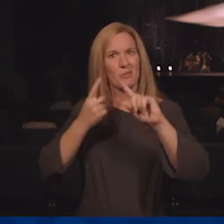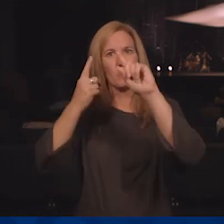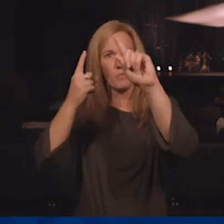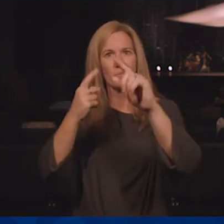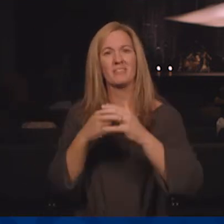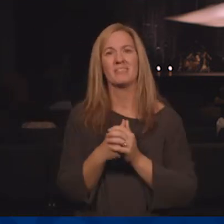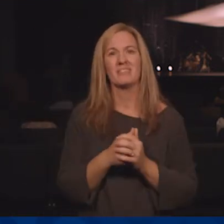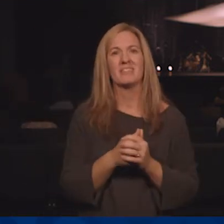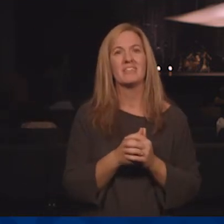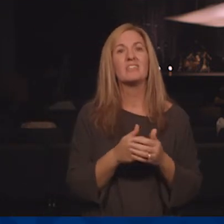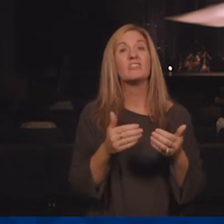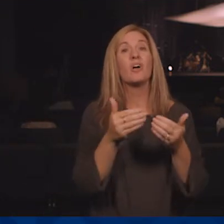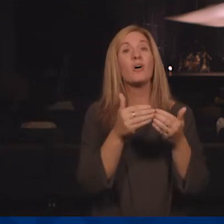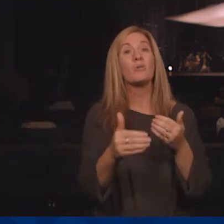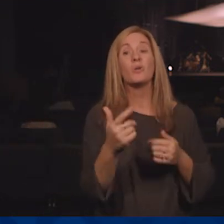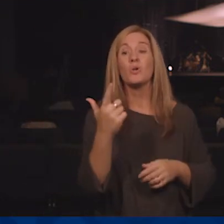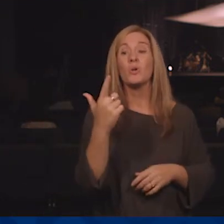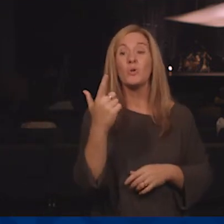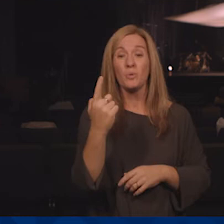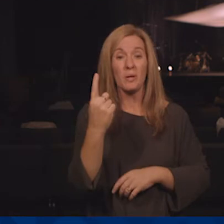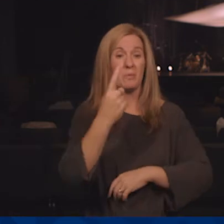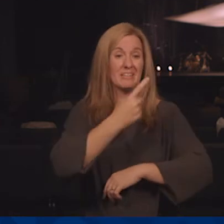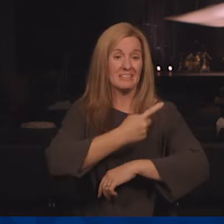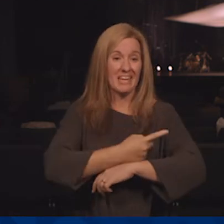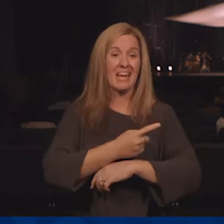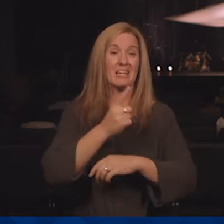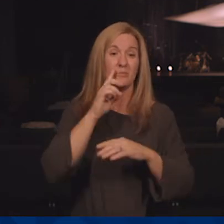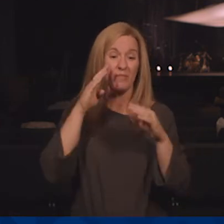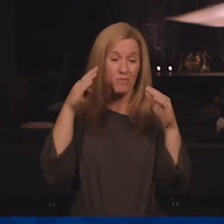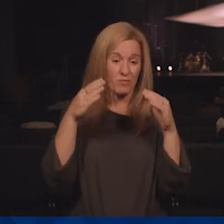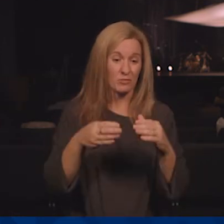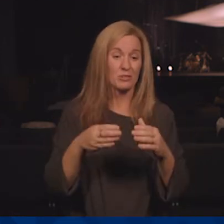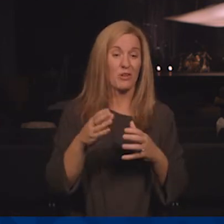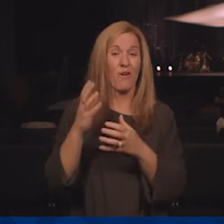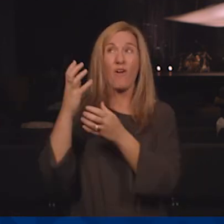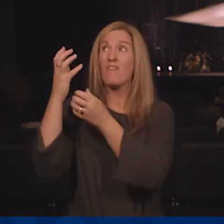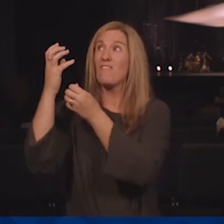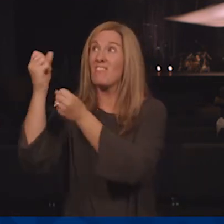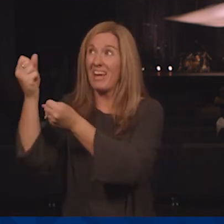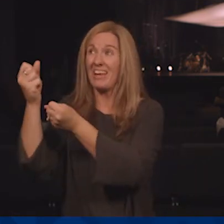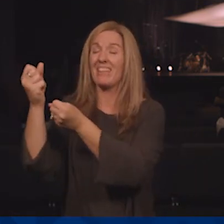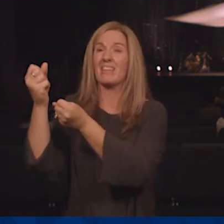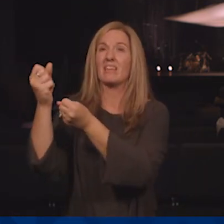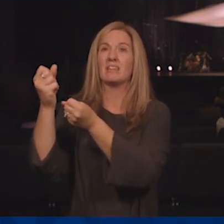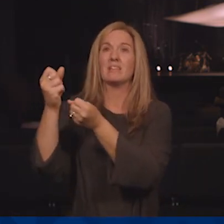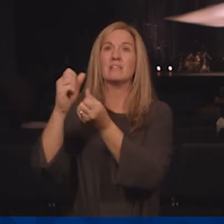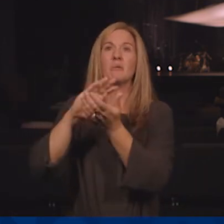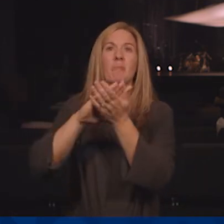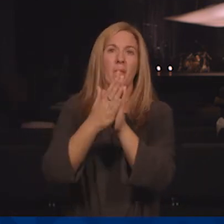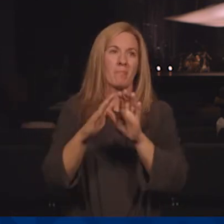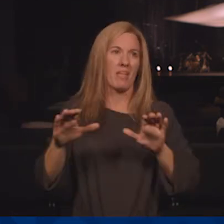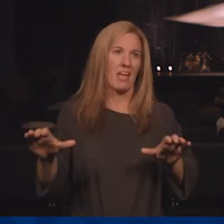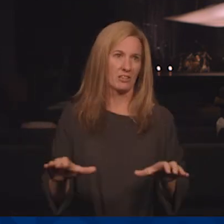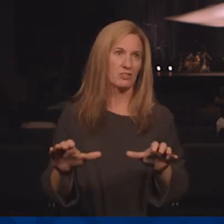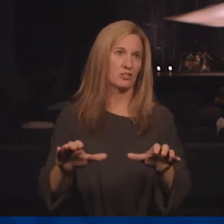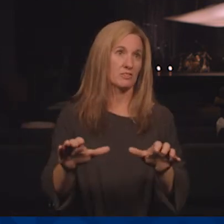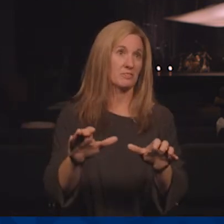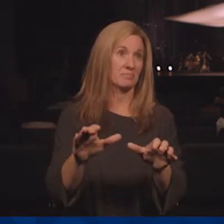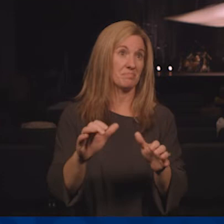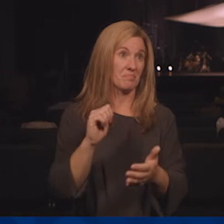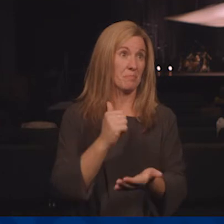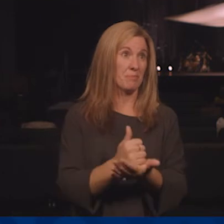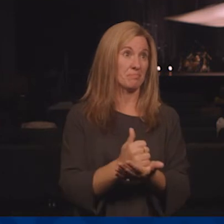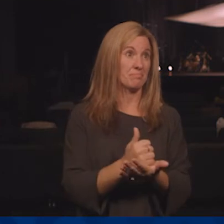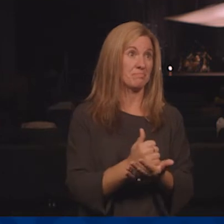days of actually putting our faith into actual action. Amen?